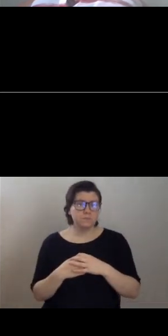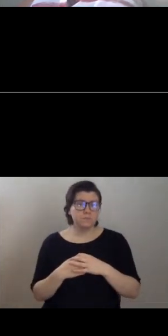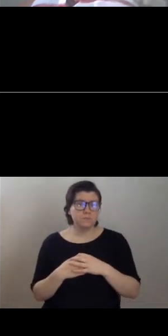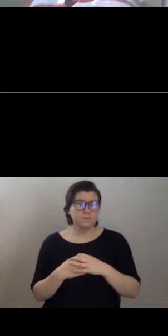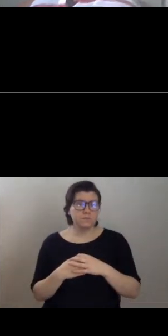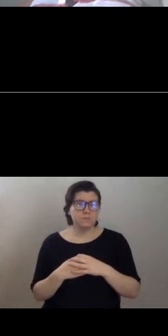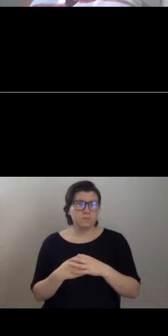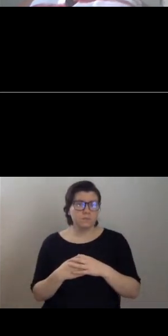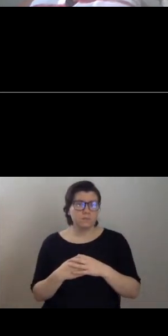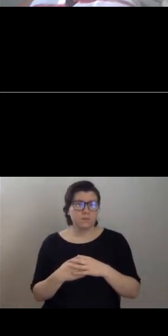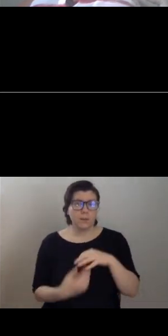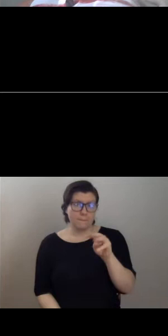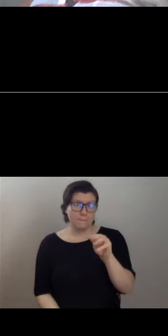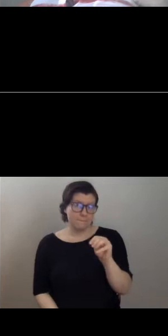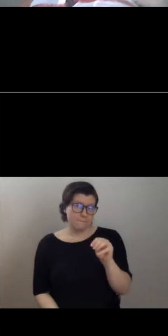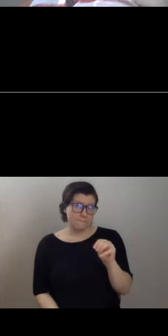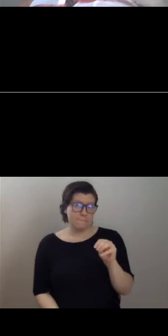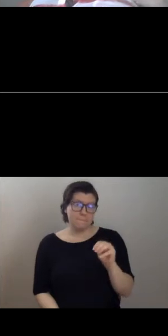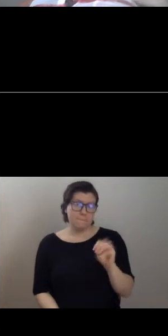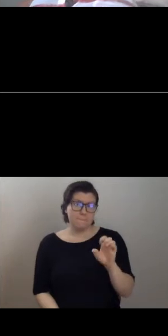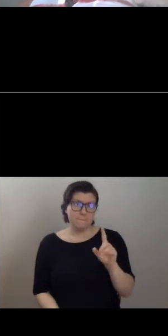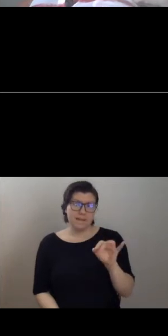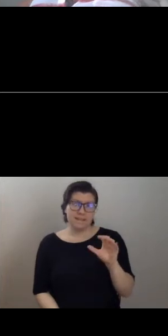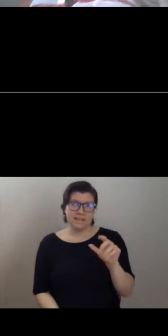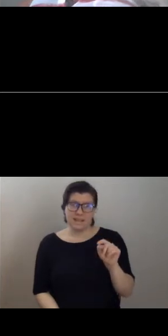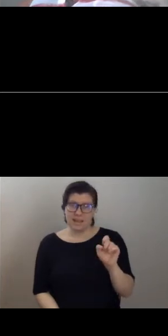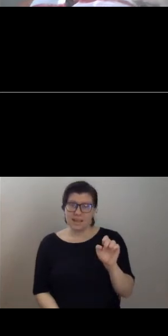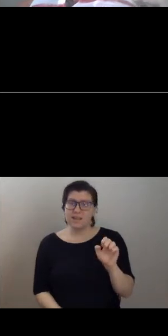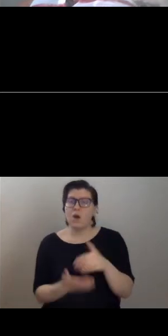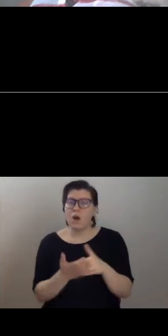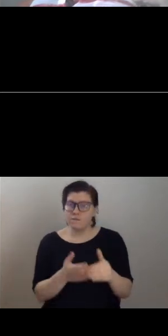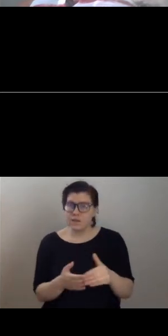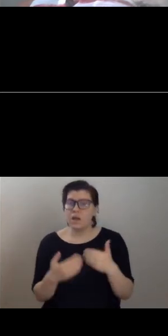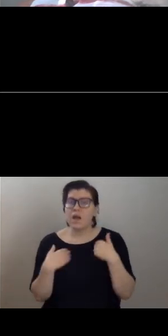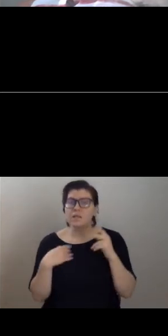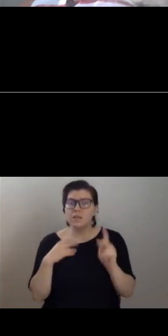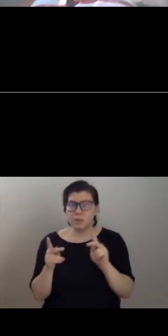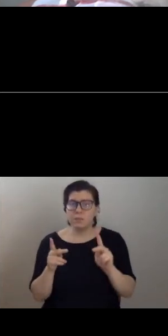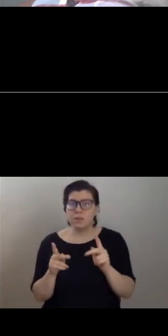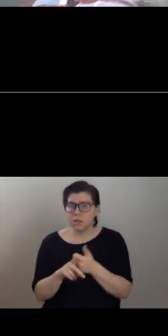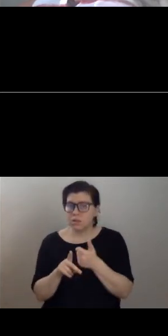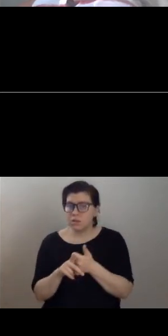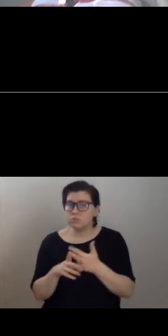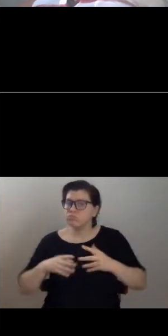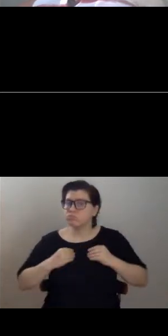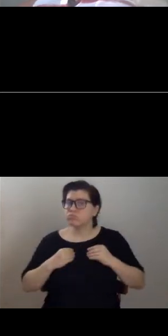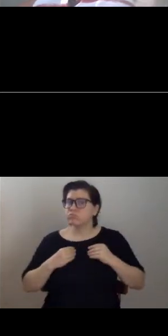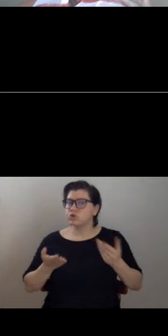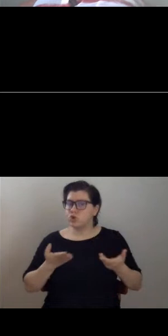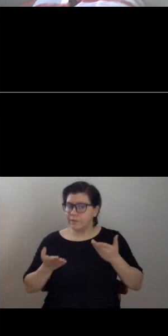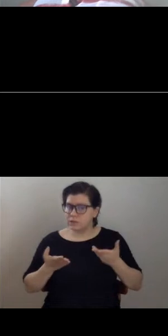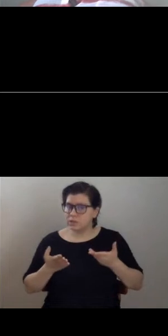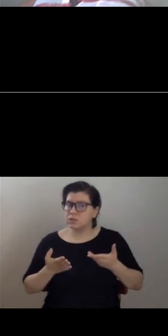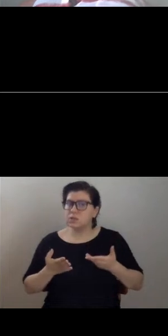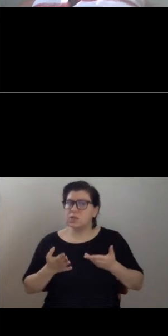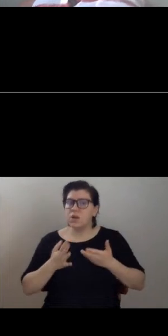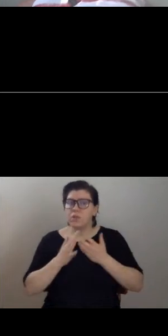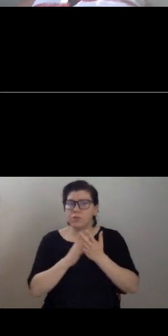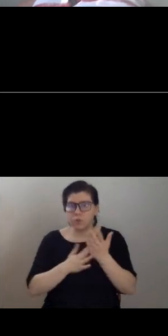Medicaid, because people a lot of times get services through a waiver,